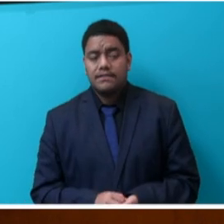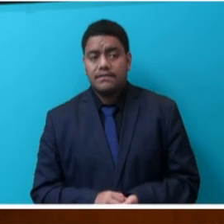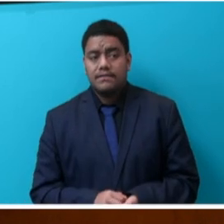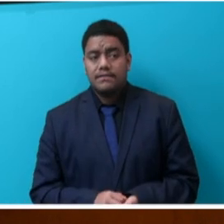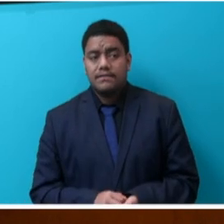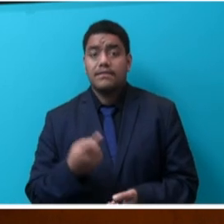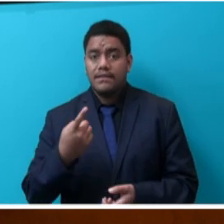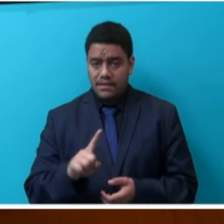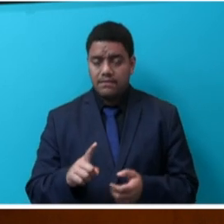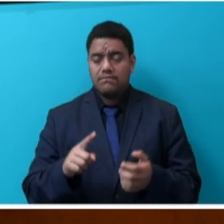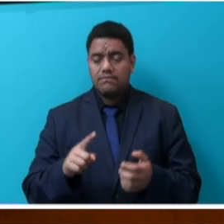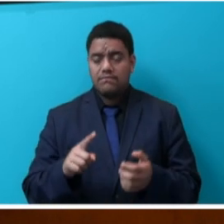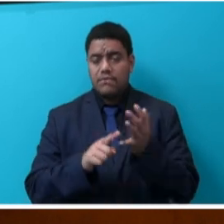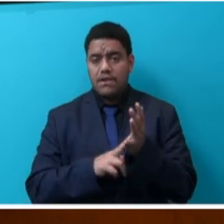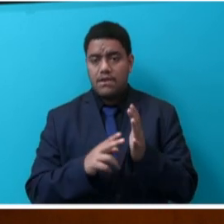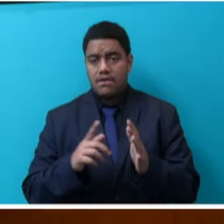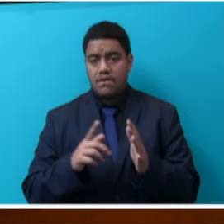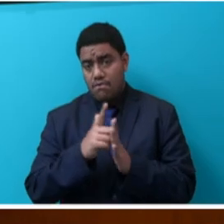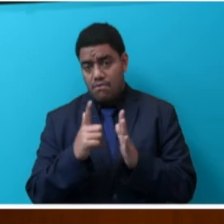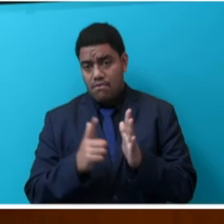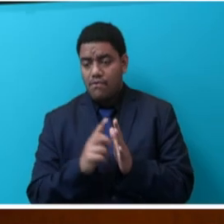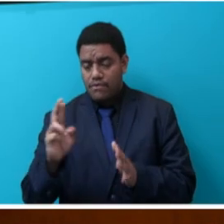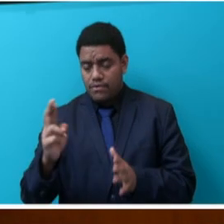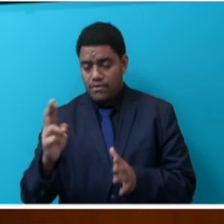and united global response.